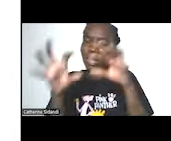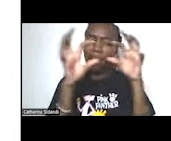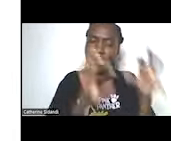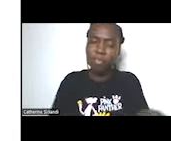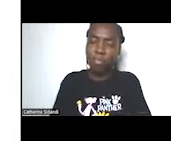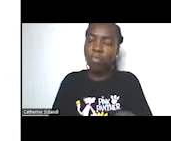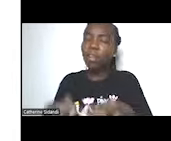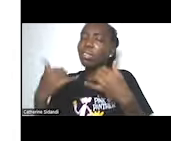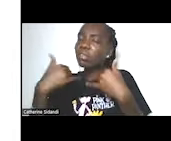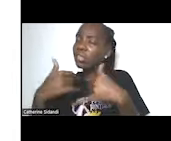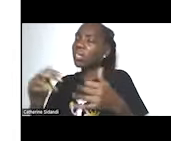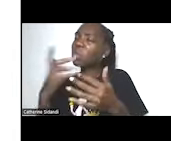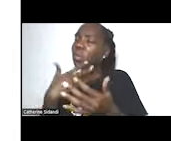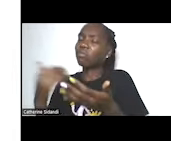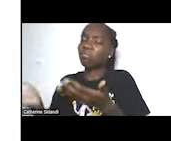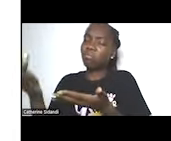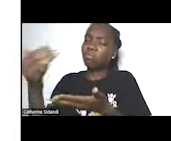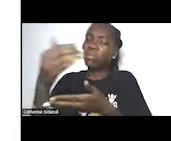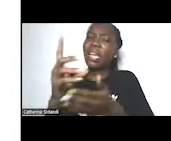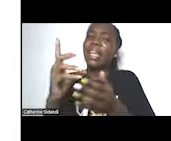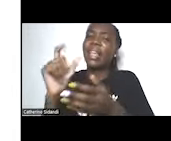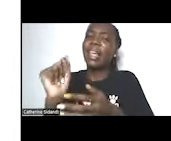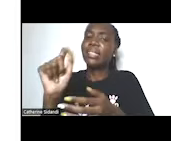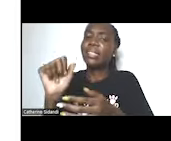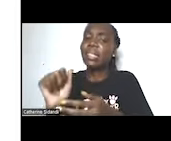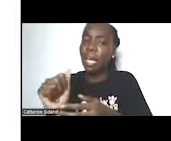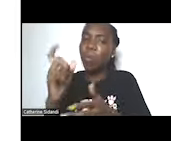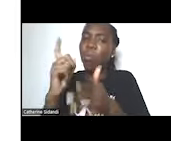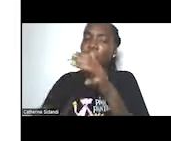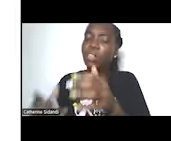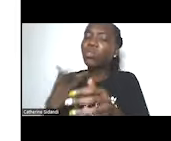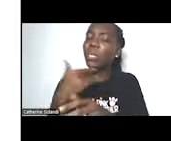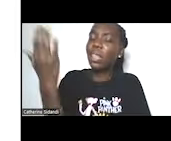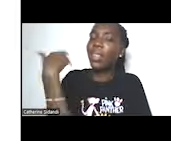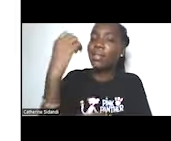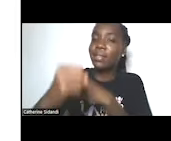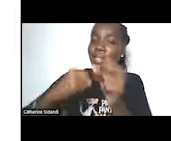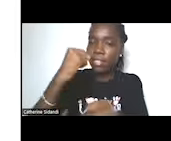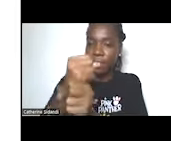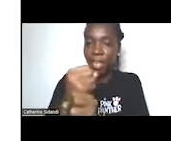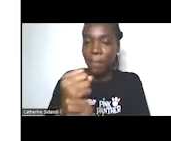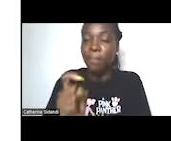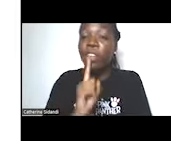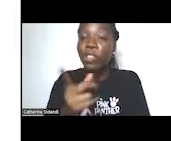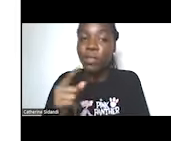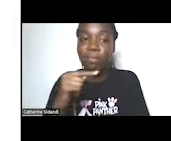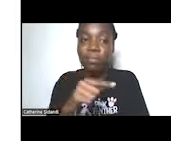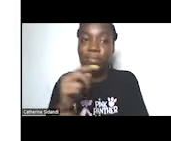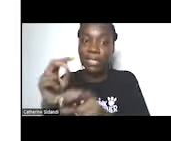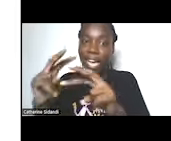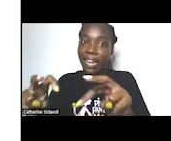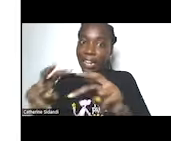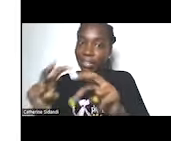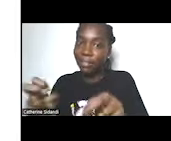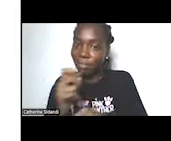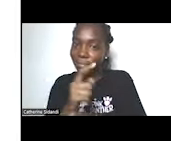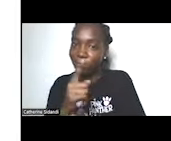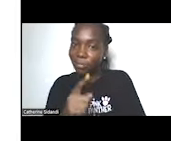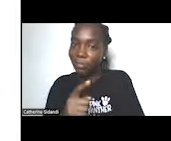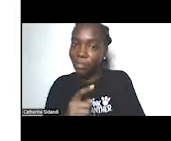they needed last year. So this business analytics, actually we are looking at